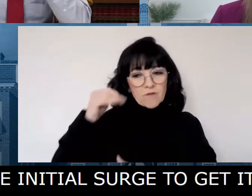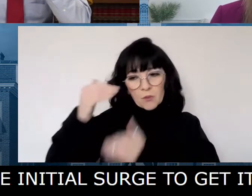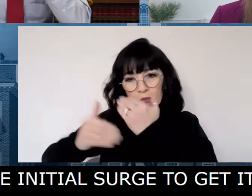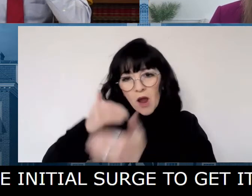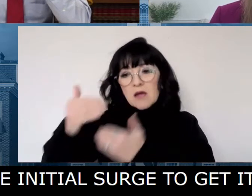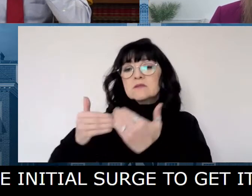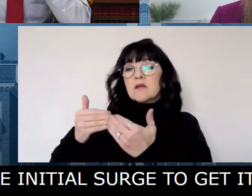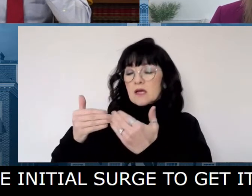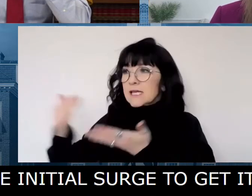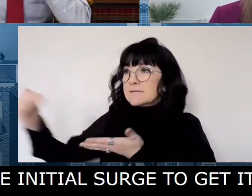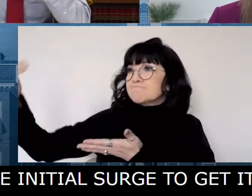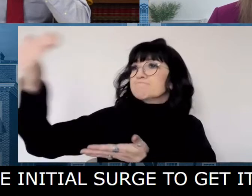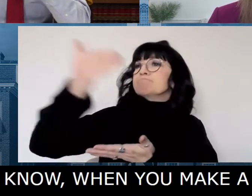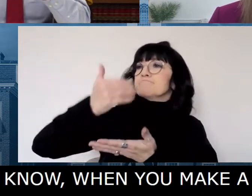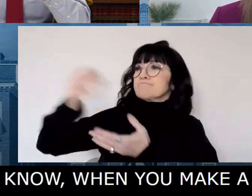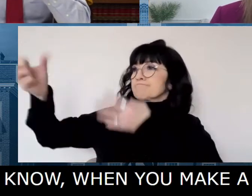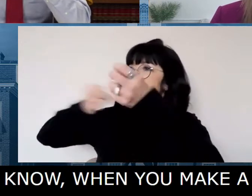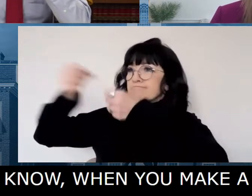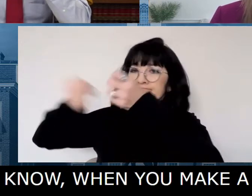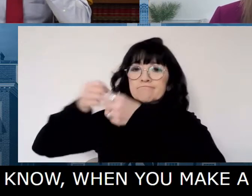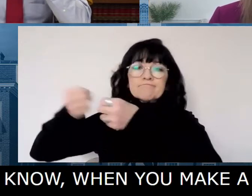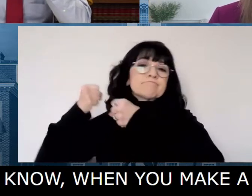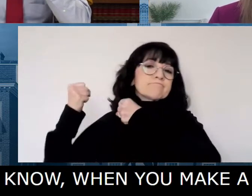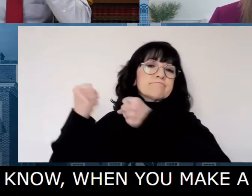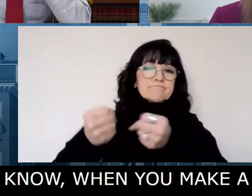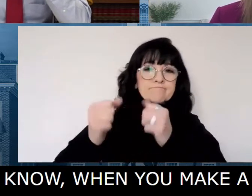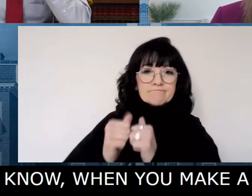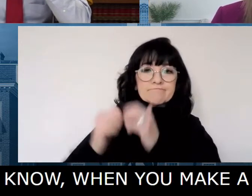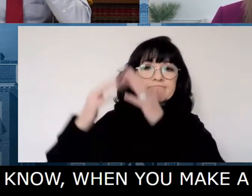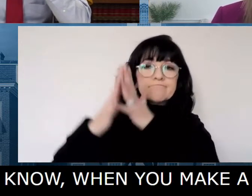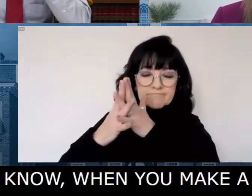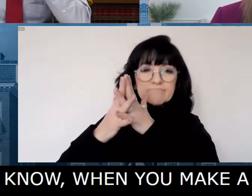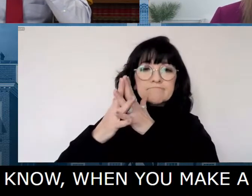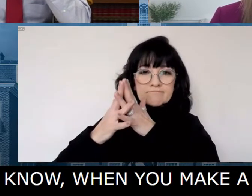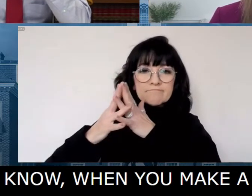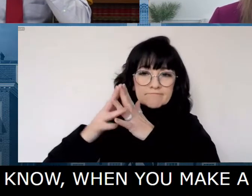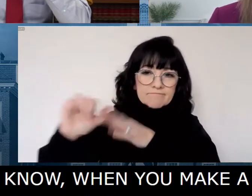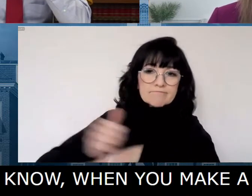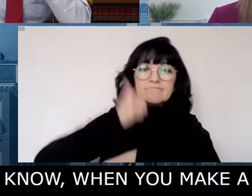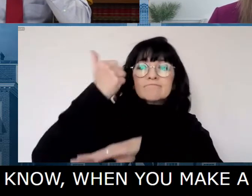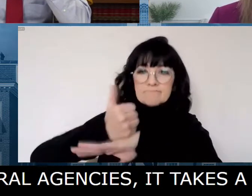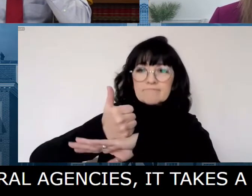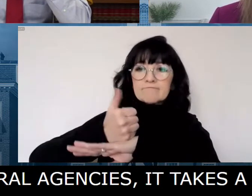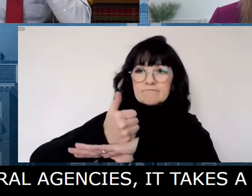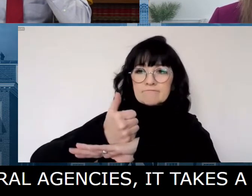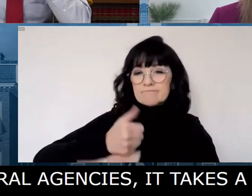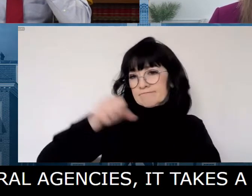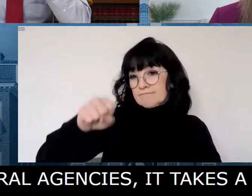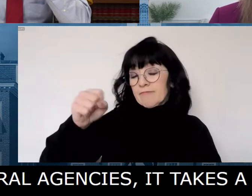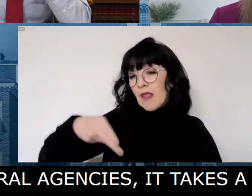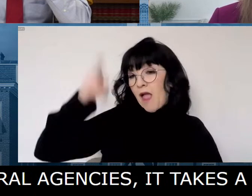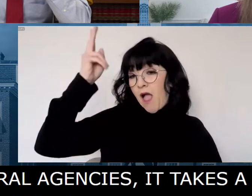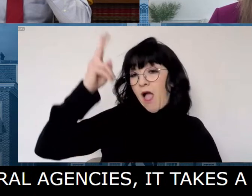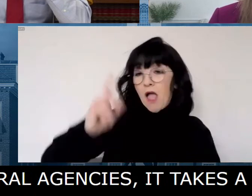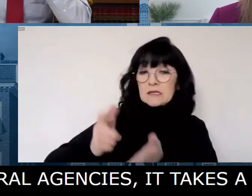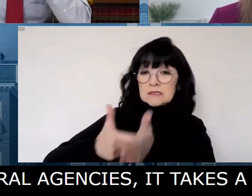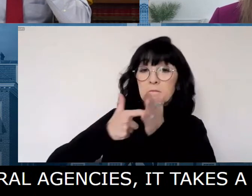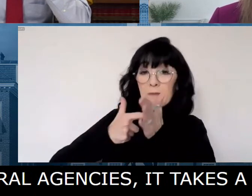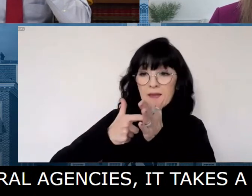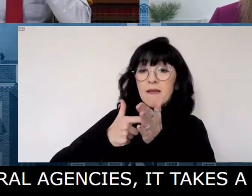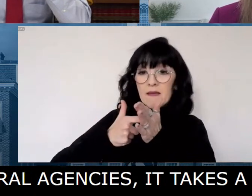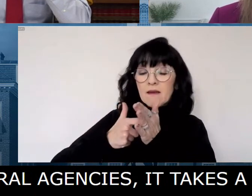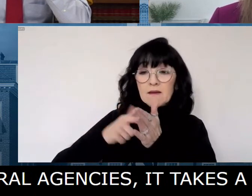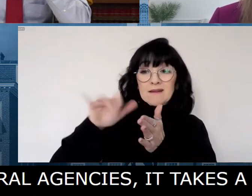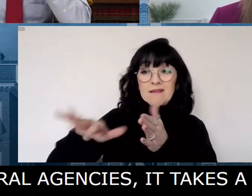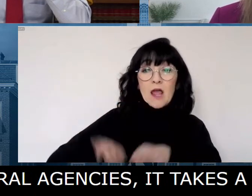get it set up. And in the meantime, we had that surge in testing. There was still a very high demand when they started out